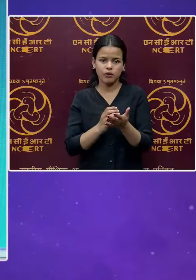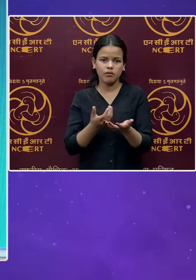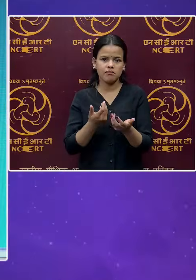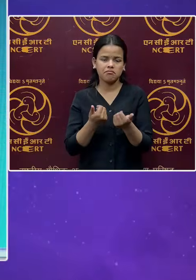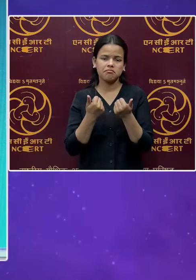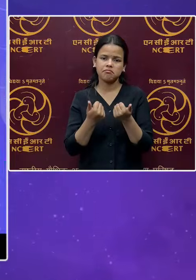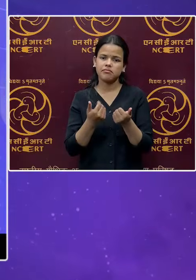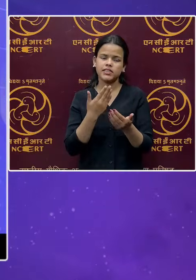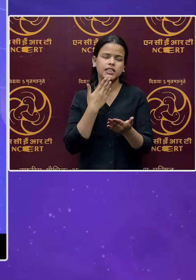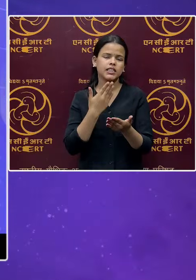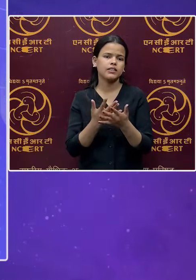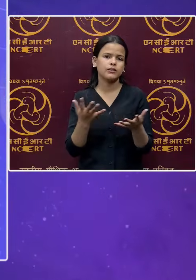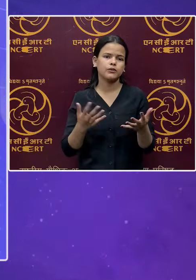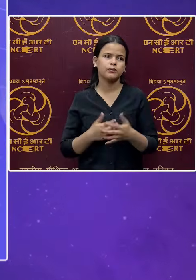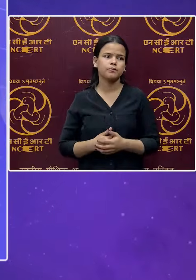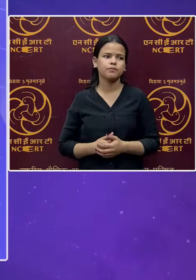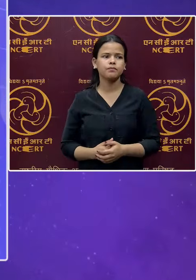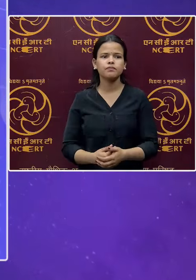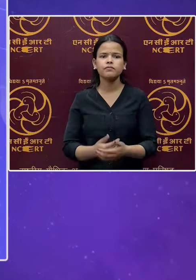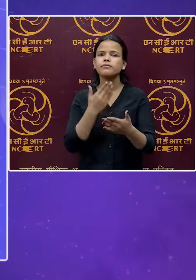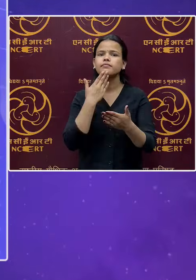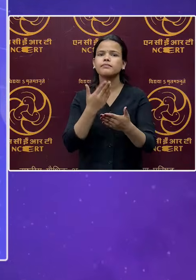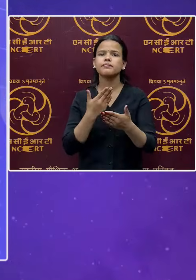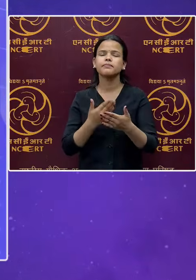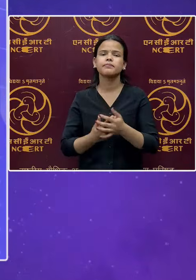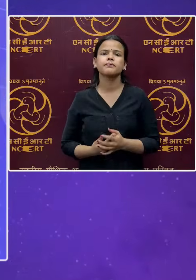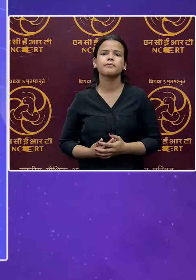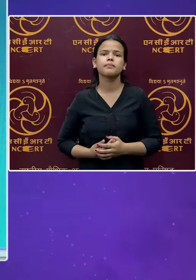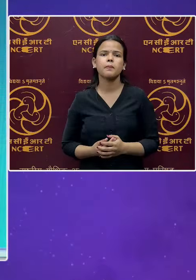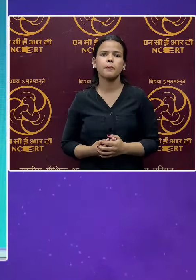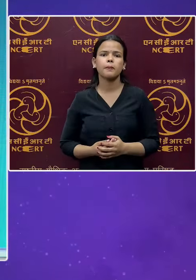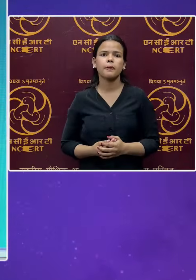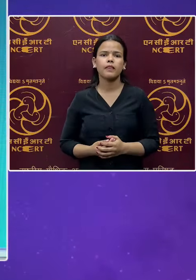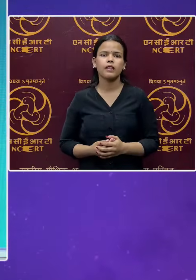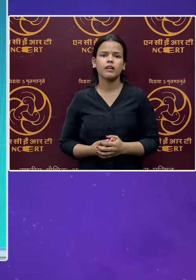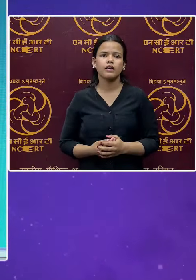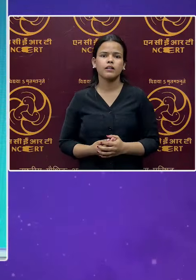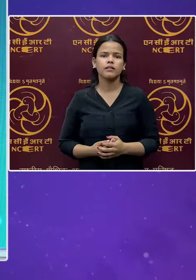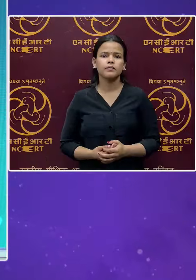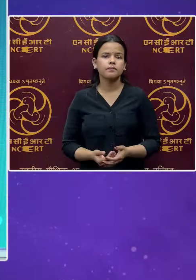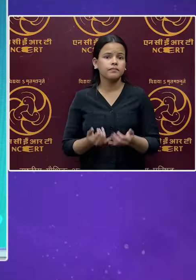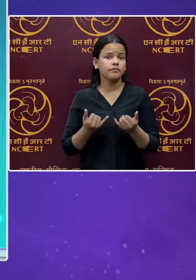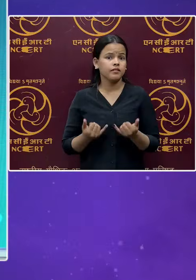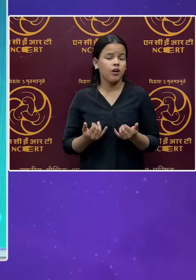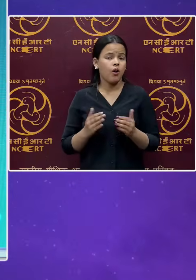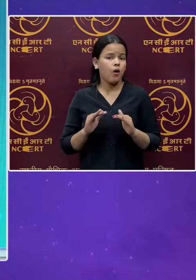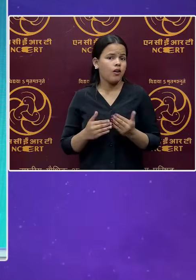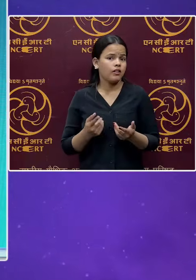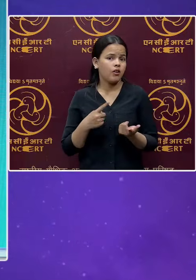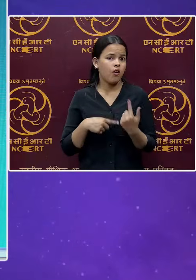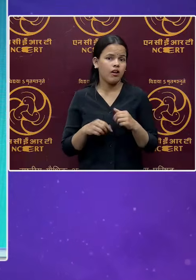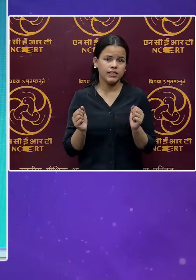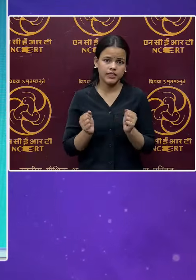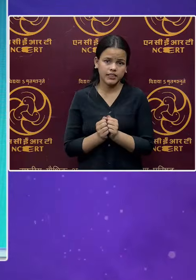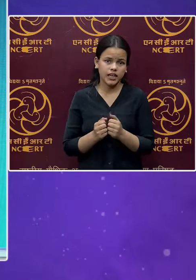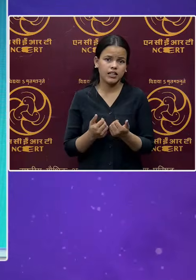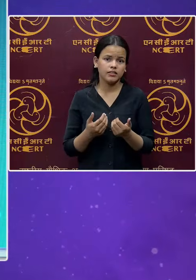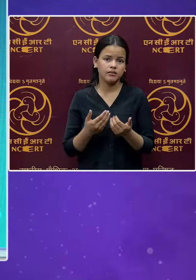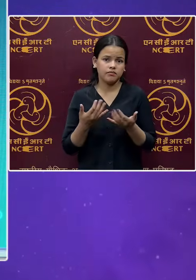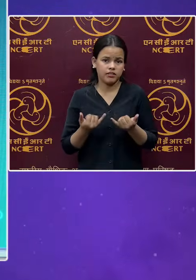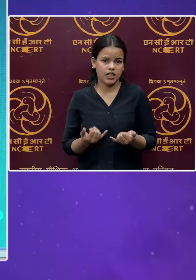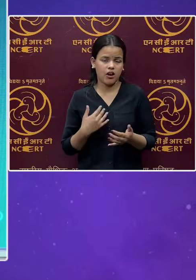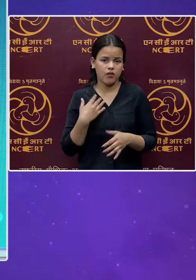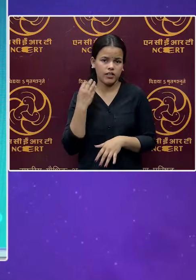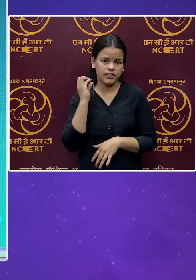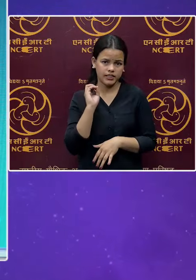features. Thank you so much. Yeah, thank you very much. Okay. Right. And viewers, I would also now like to tell